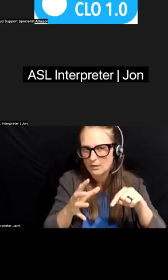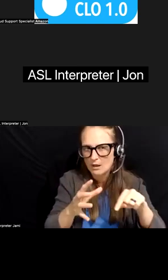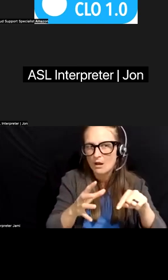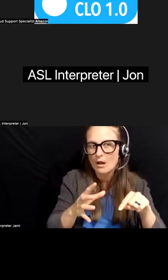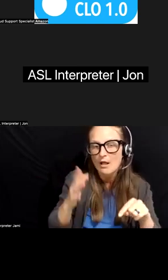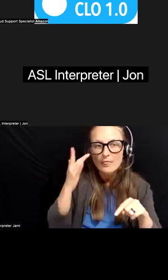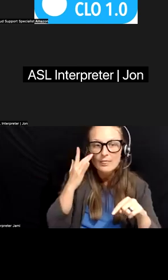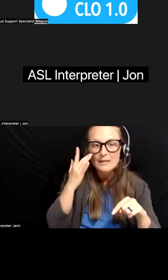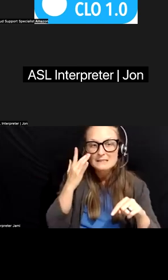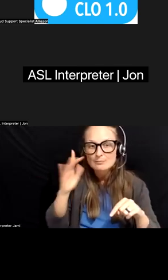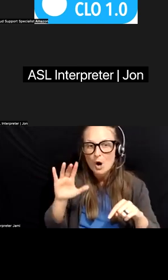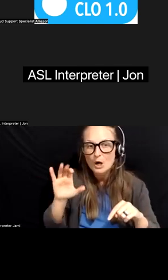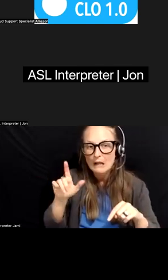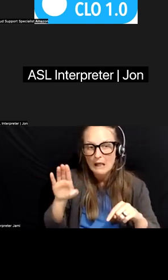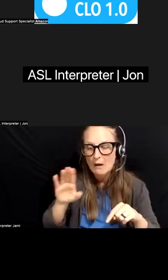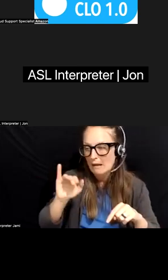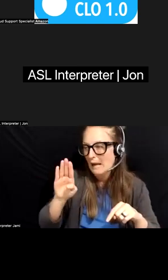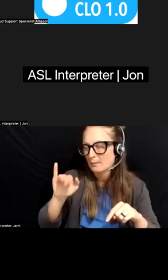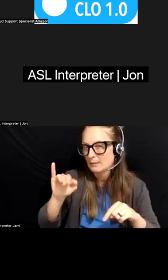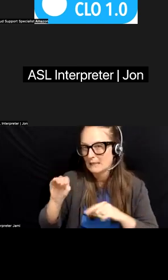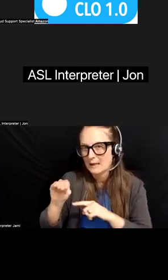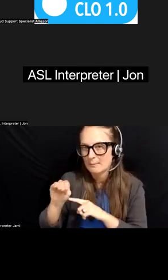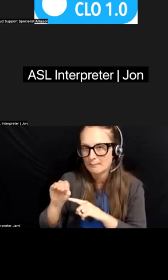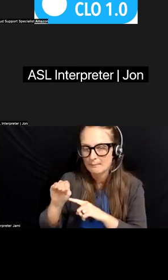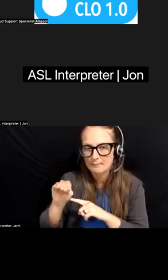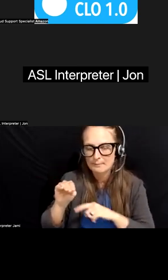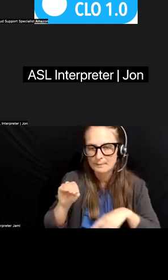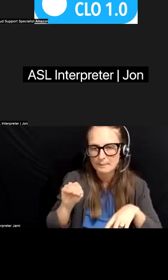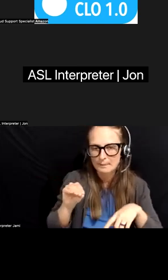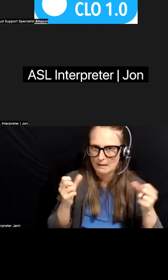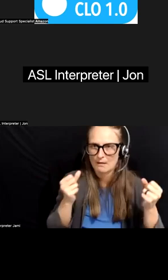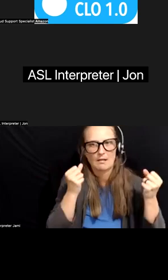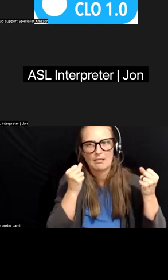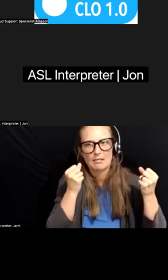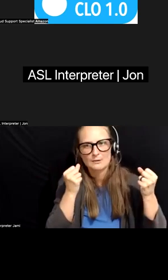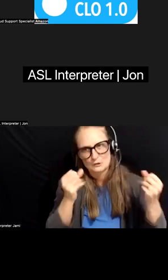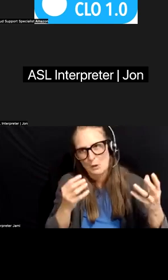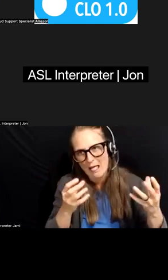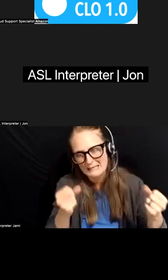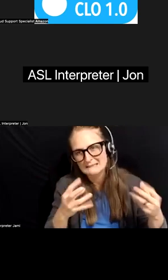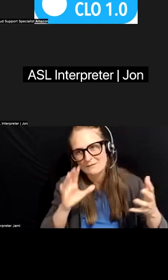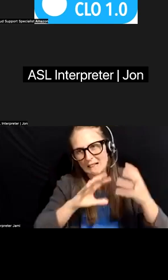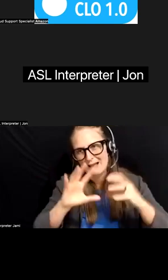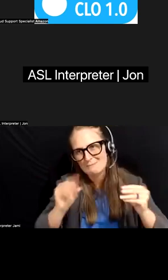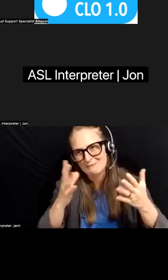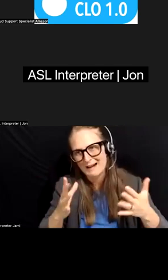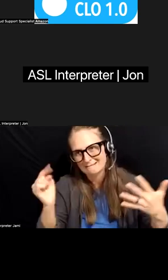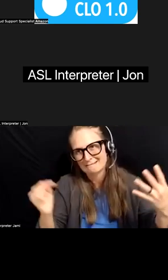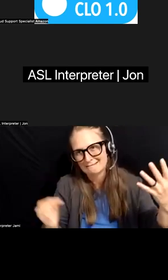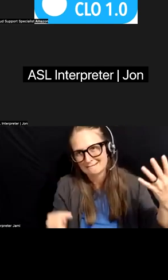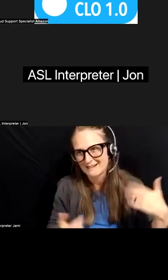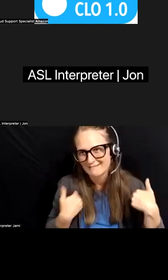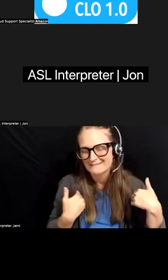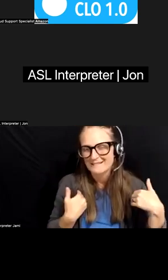using private, public, and hybrid deployment models. So lots of cloud providers. The biggest,